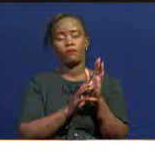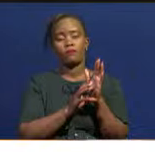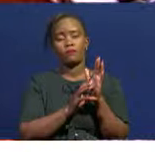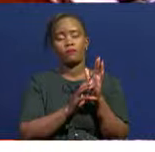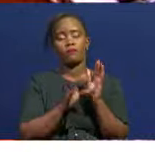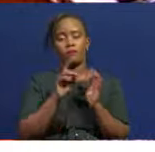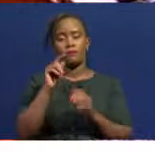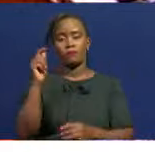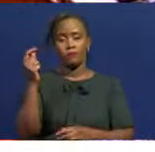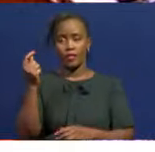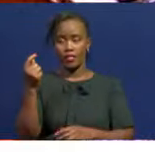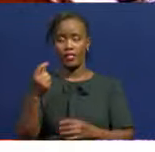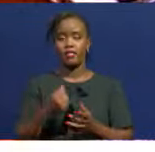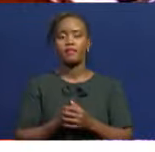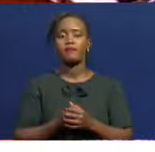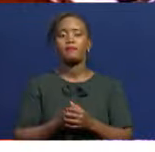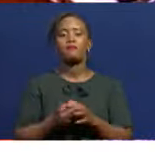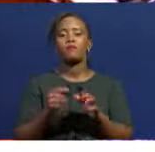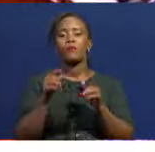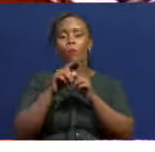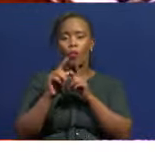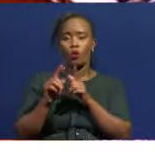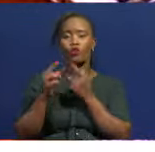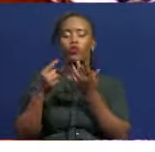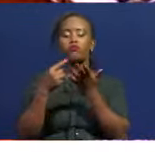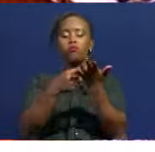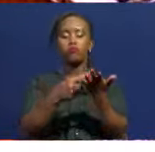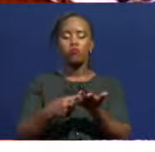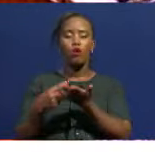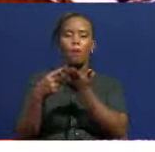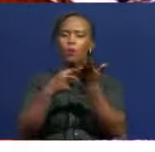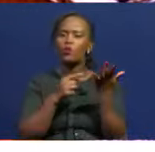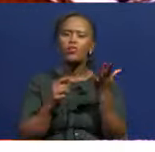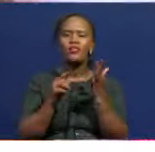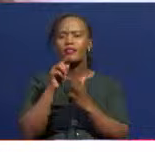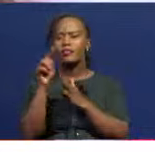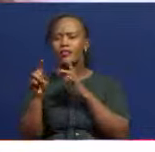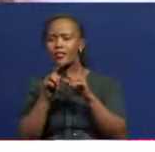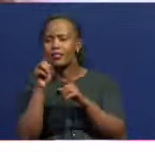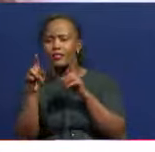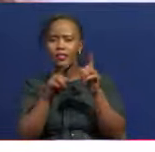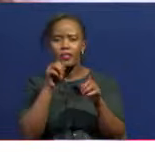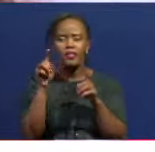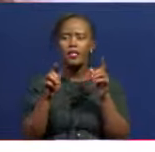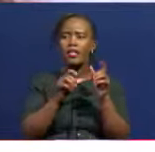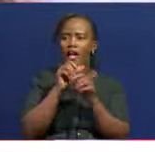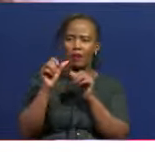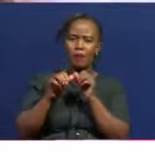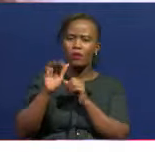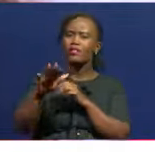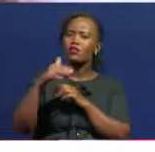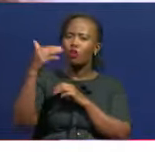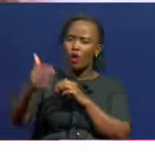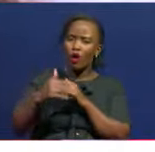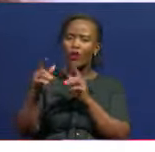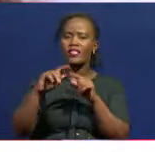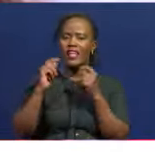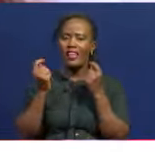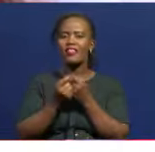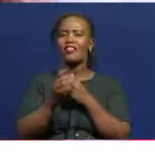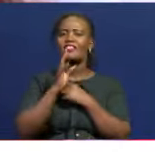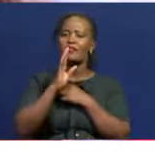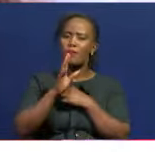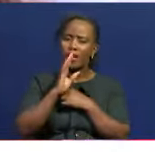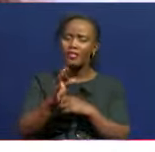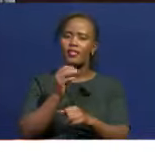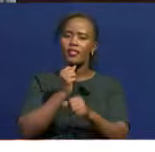constitution of Kenya. Further, the censure motion also raises queries over his potential ethnic lapses in his role as